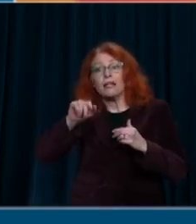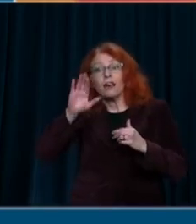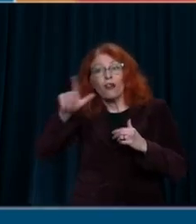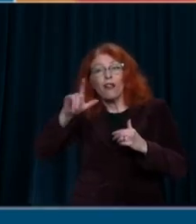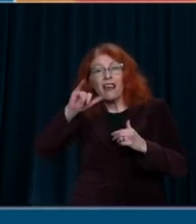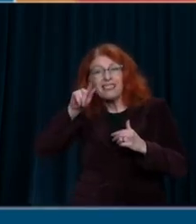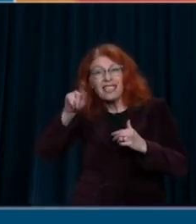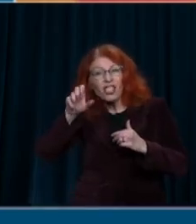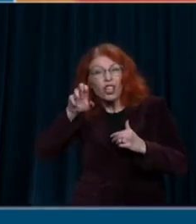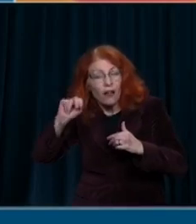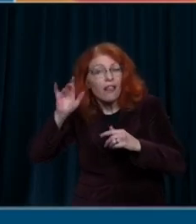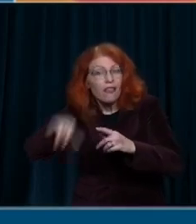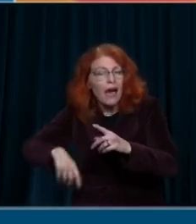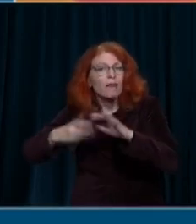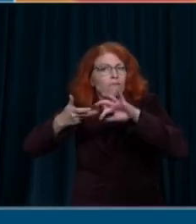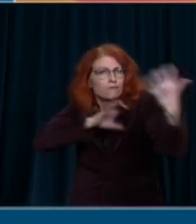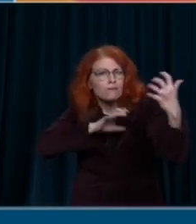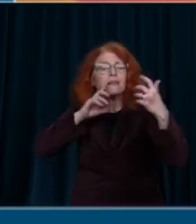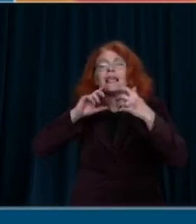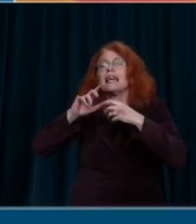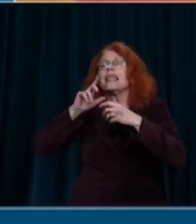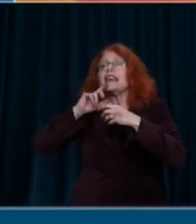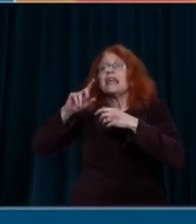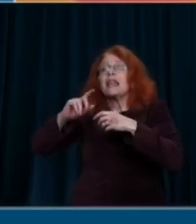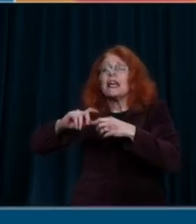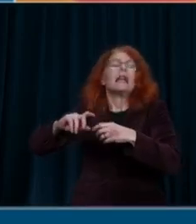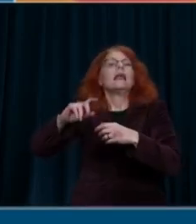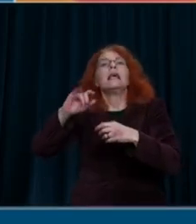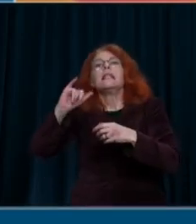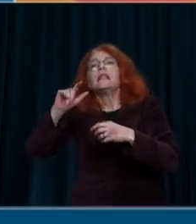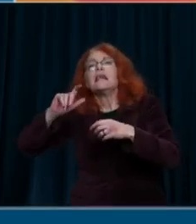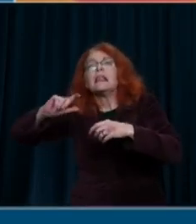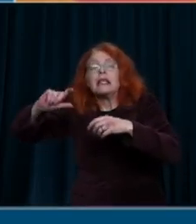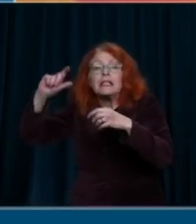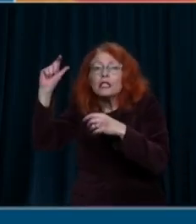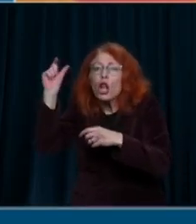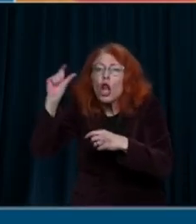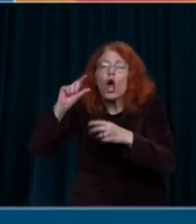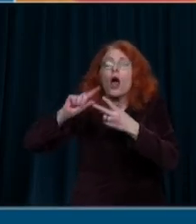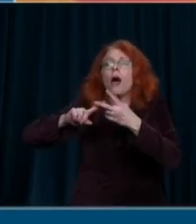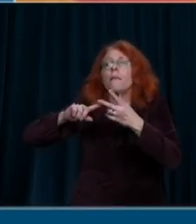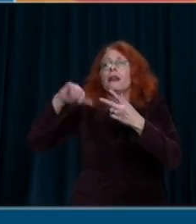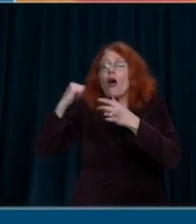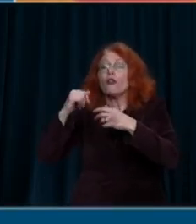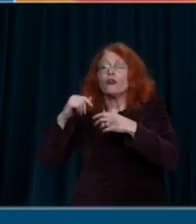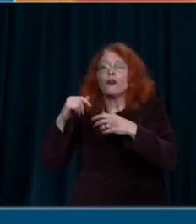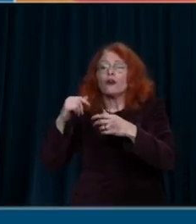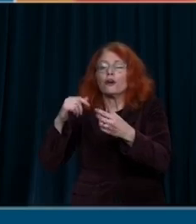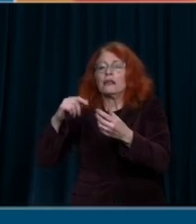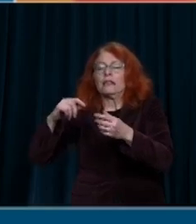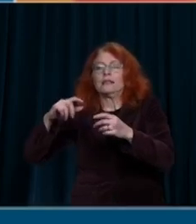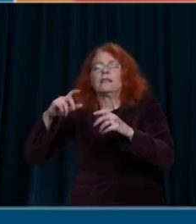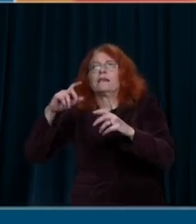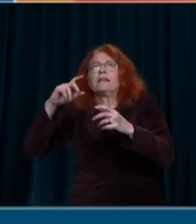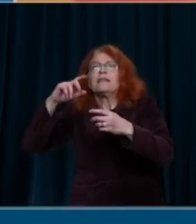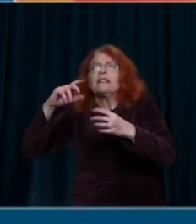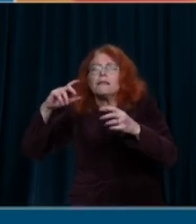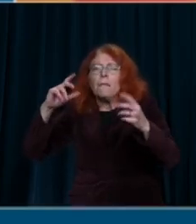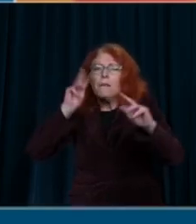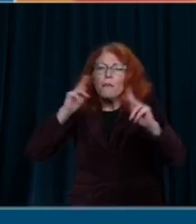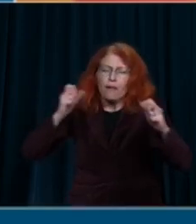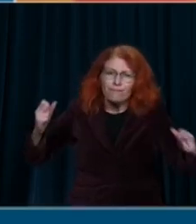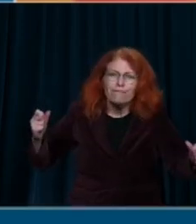that while I've confronted radical Islam and terrorists and other groups across the world, we see the radicalization of the Democratic Party